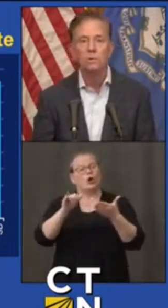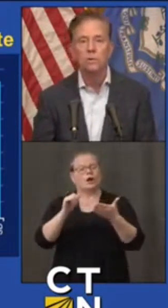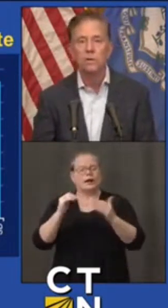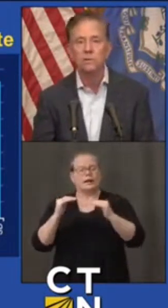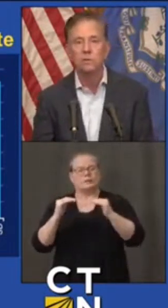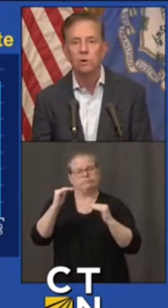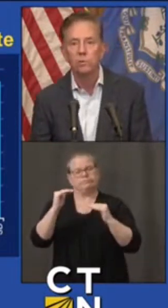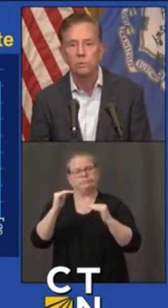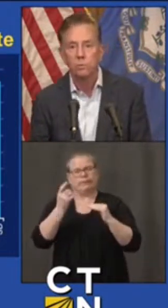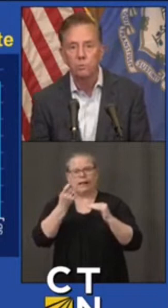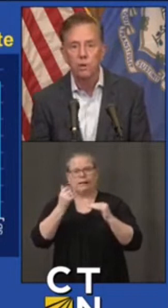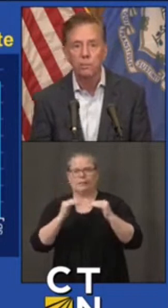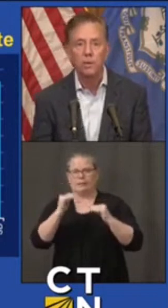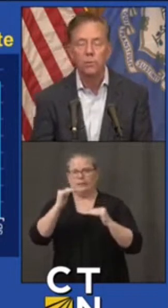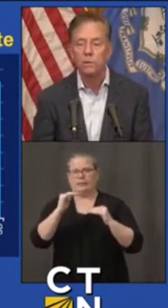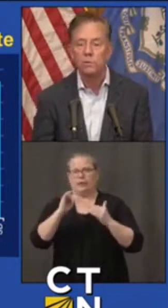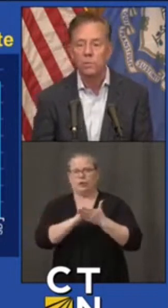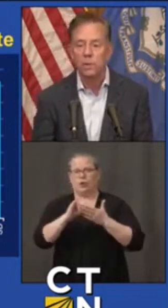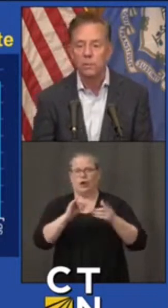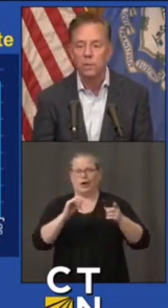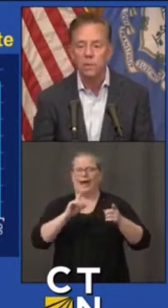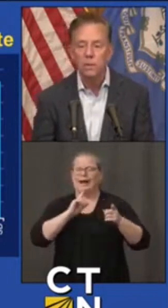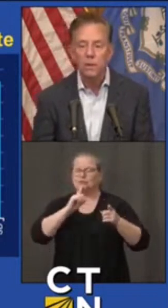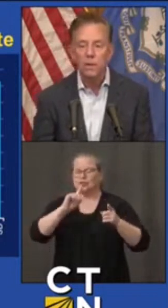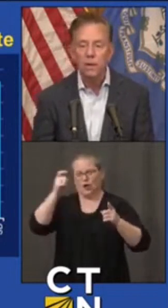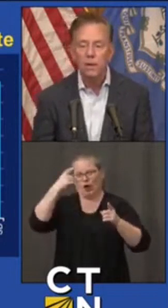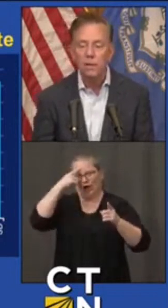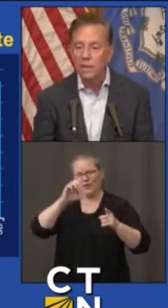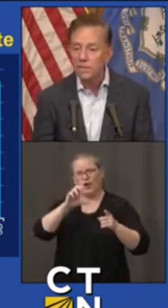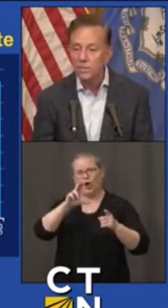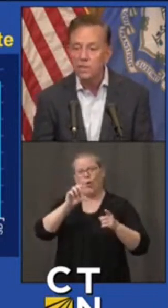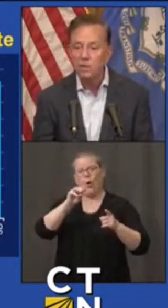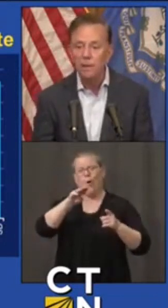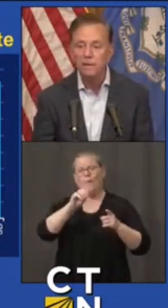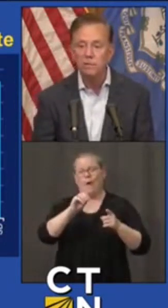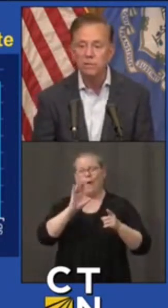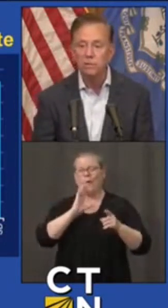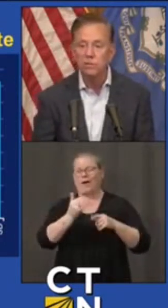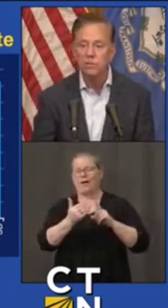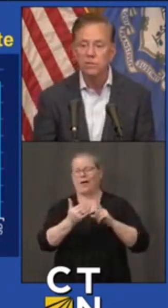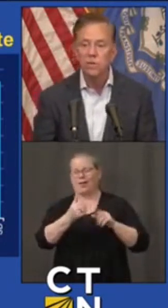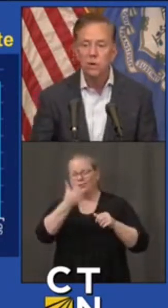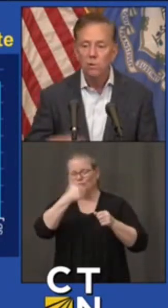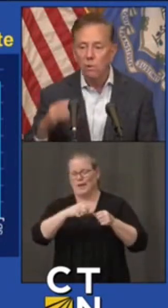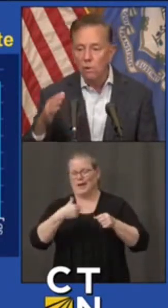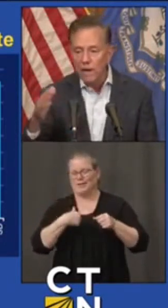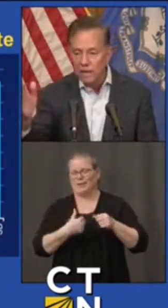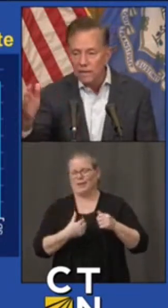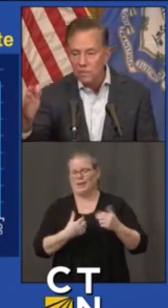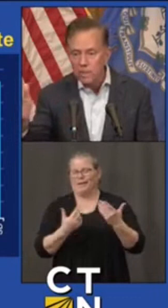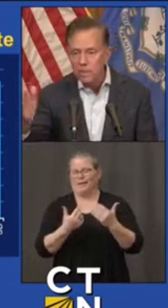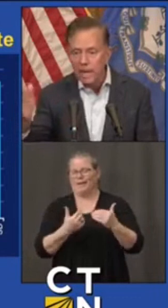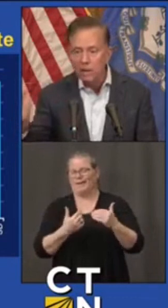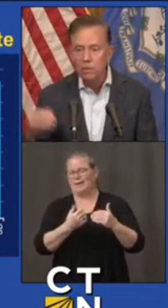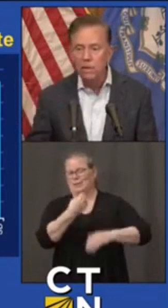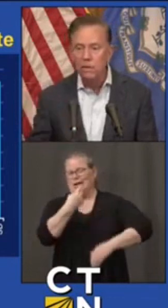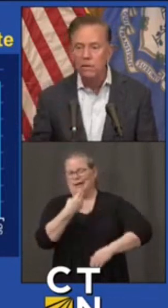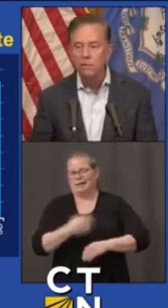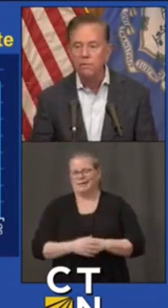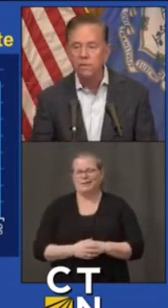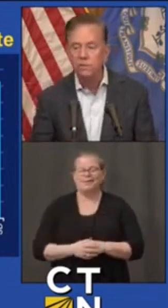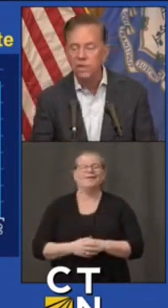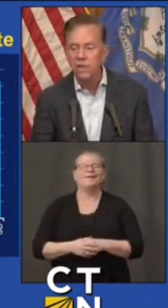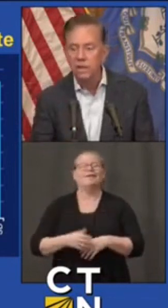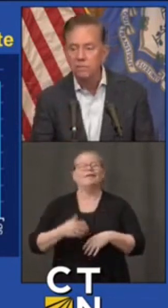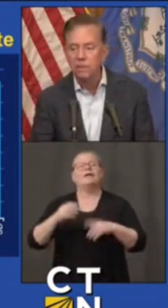which Andrew Cuomo will probably be quick to remind me, a little less than Massachusetts. Rhode Island is a bit the outlier. I don't know if